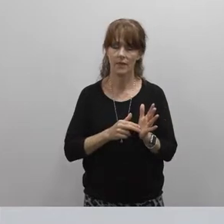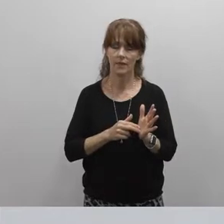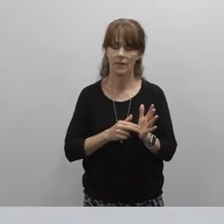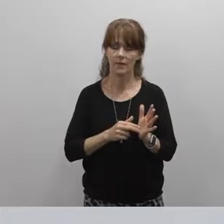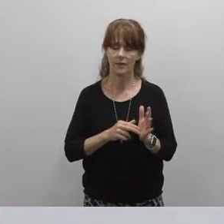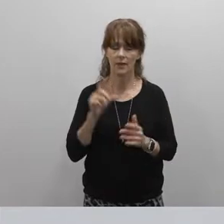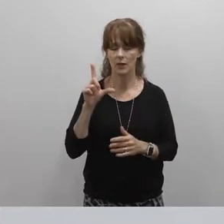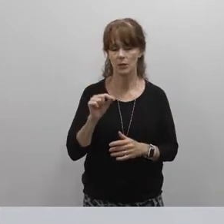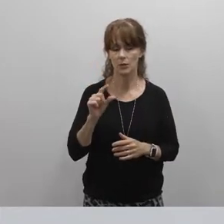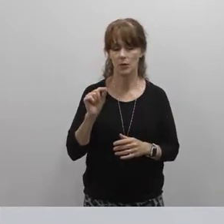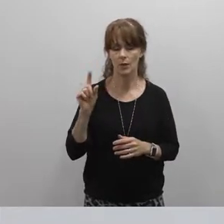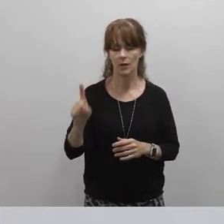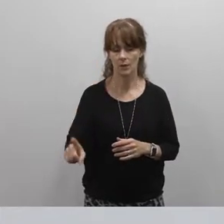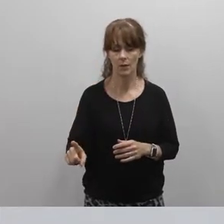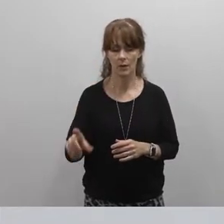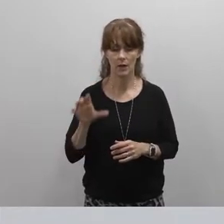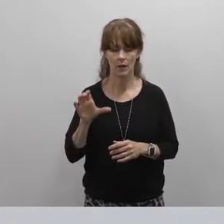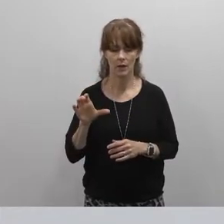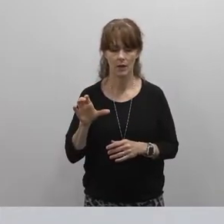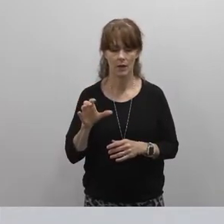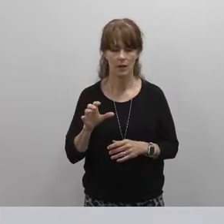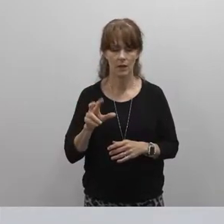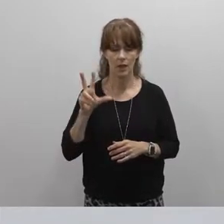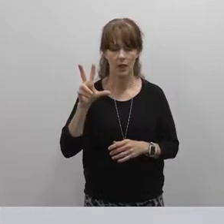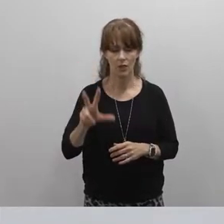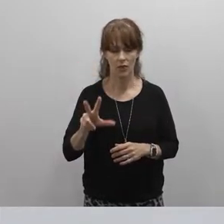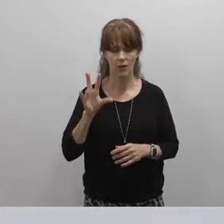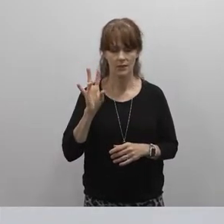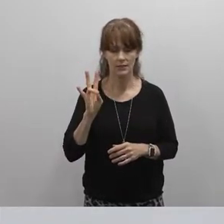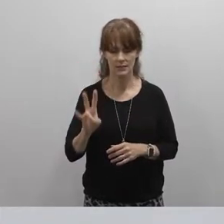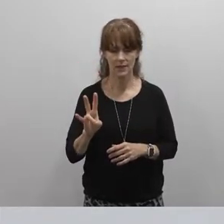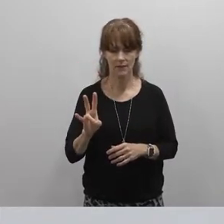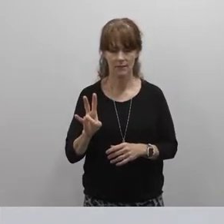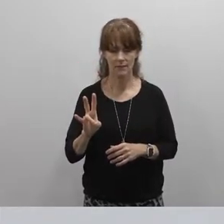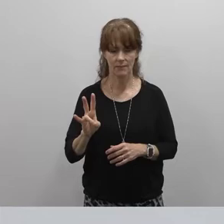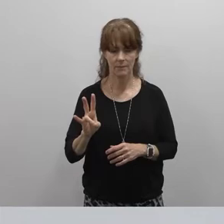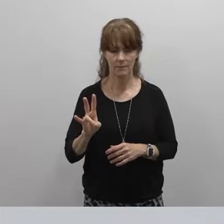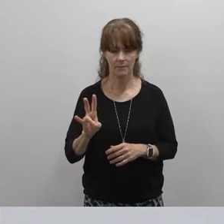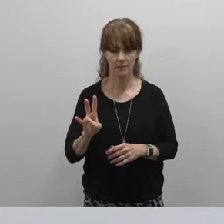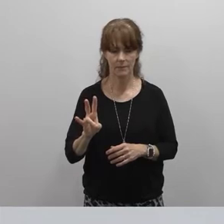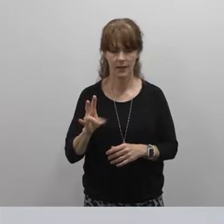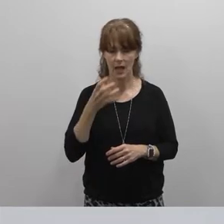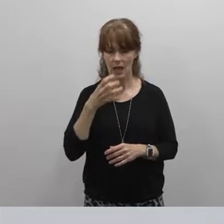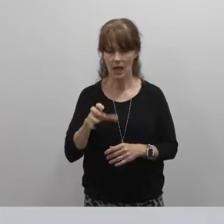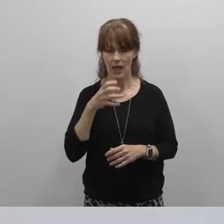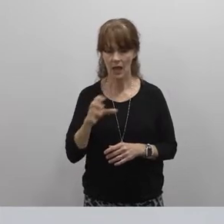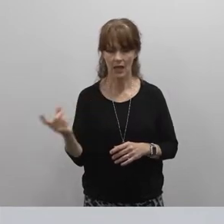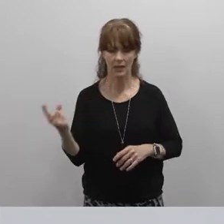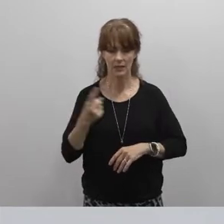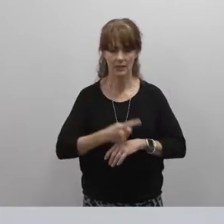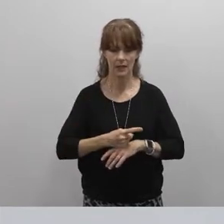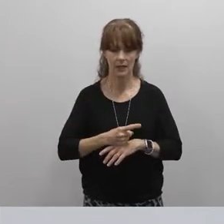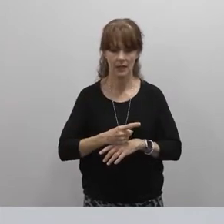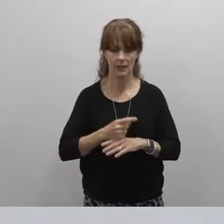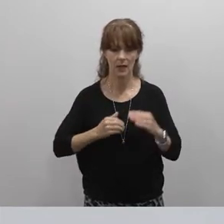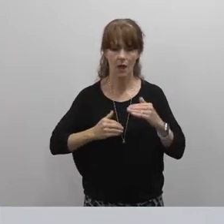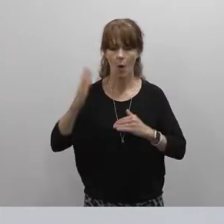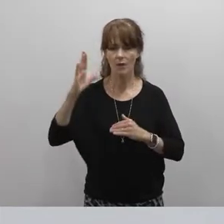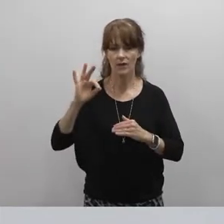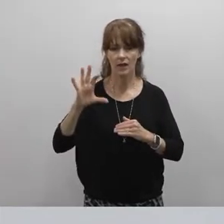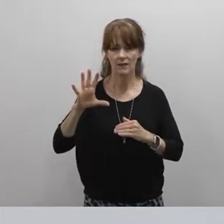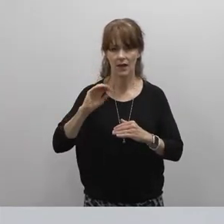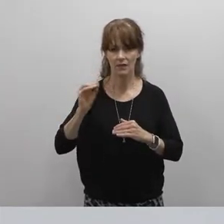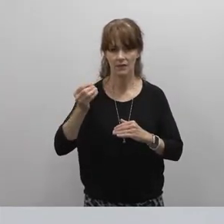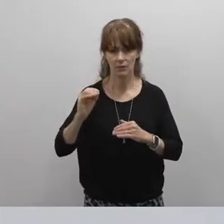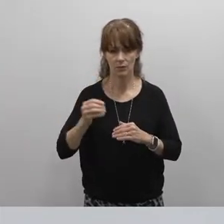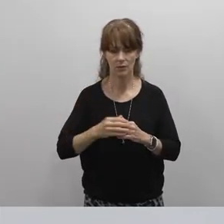by 2100, actually, there will be 37 extreme heat days in Long Beach. So that's over 95 degrees. There